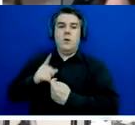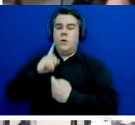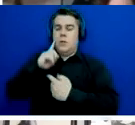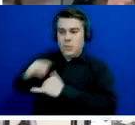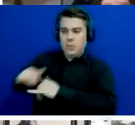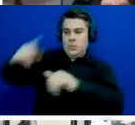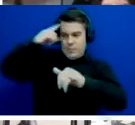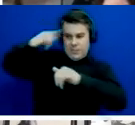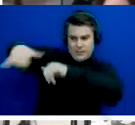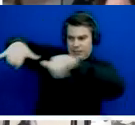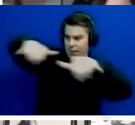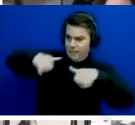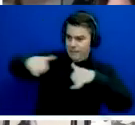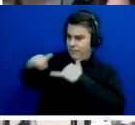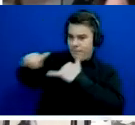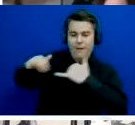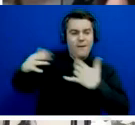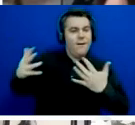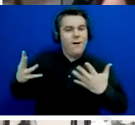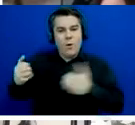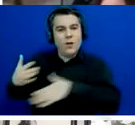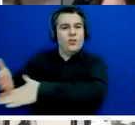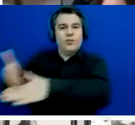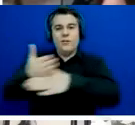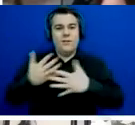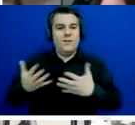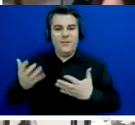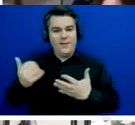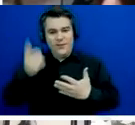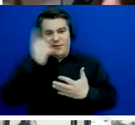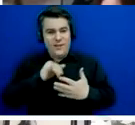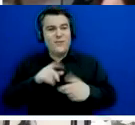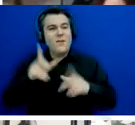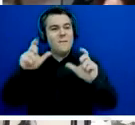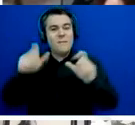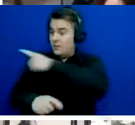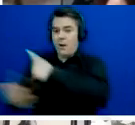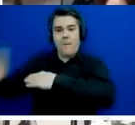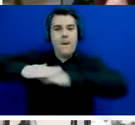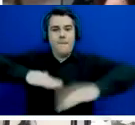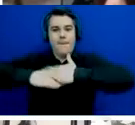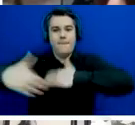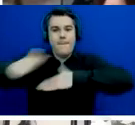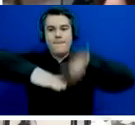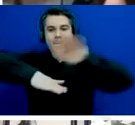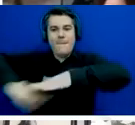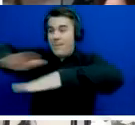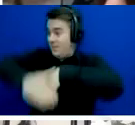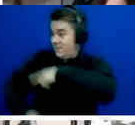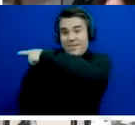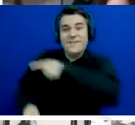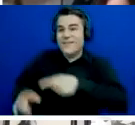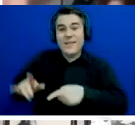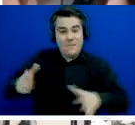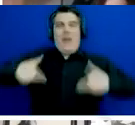people who also want to share and also kind of go like this picture you have over here of everyone's hands makes me so happy. That's what Plexus is.